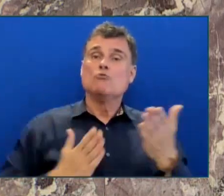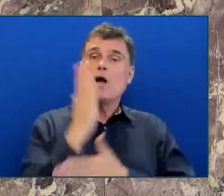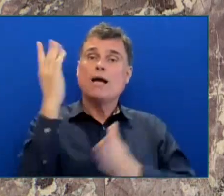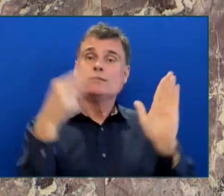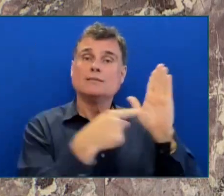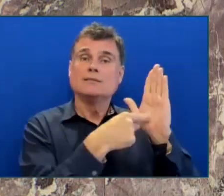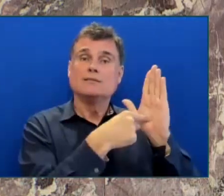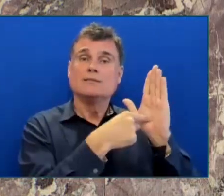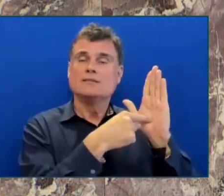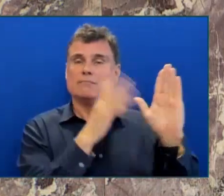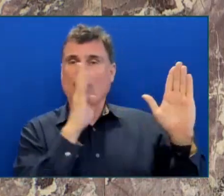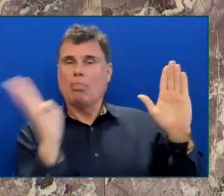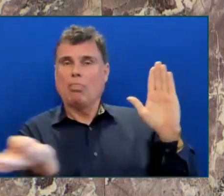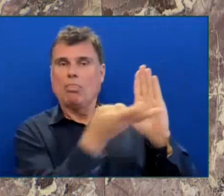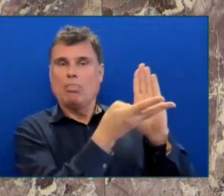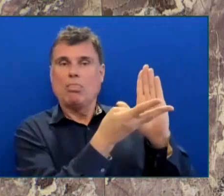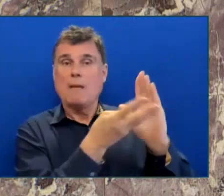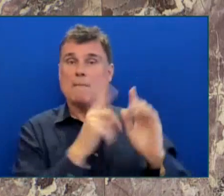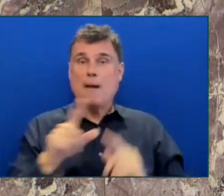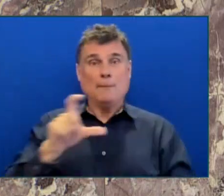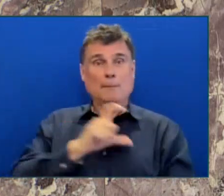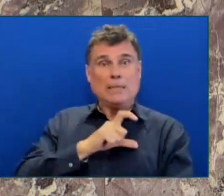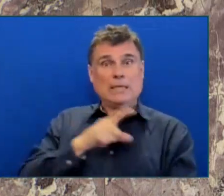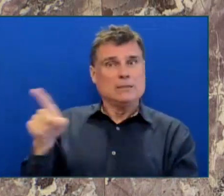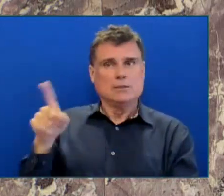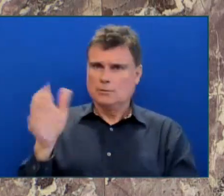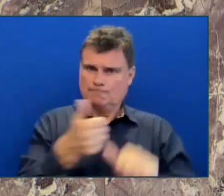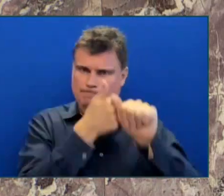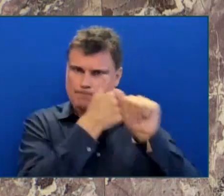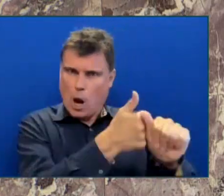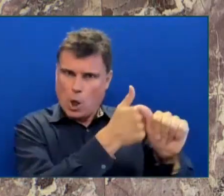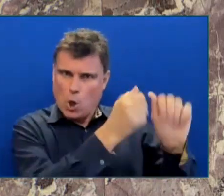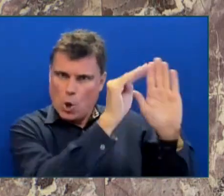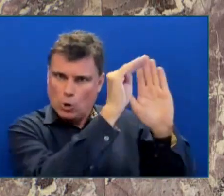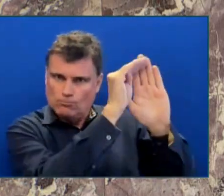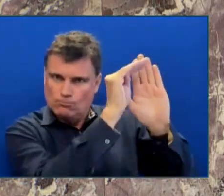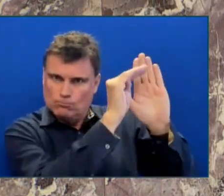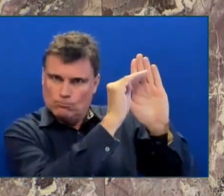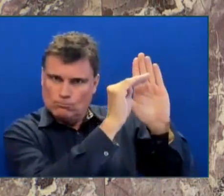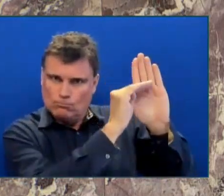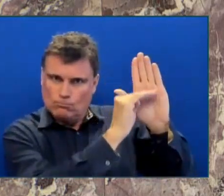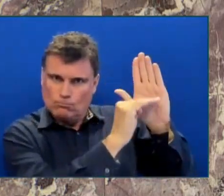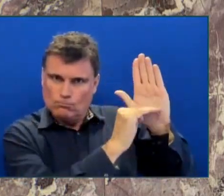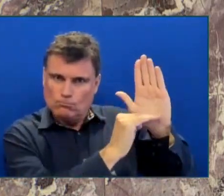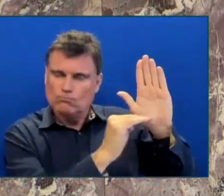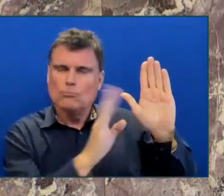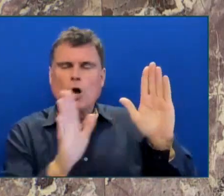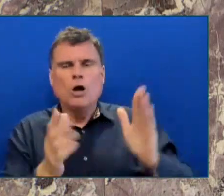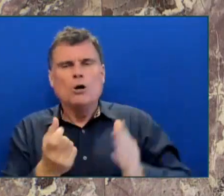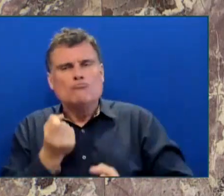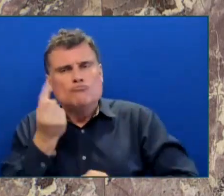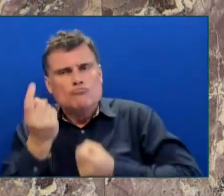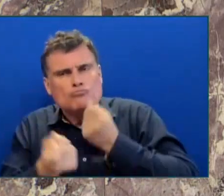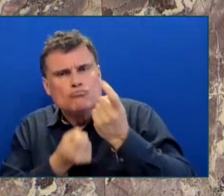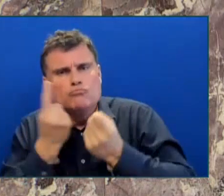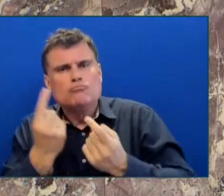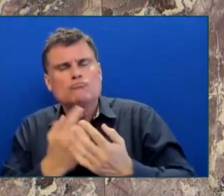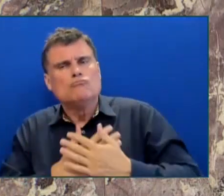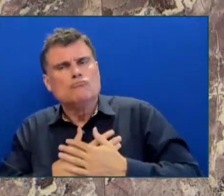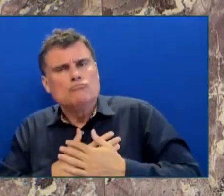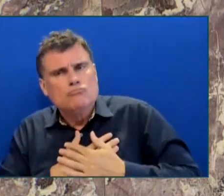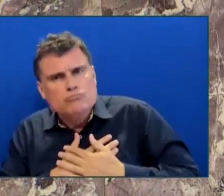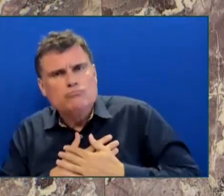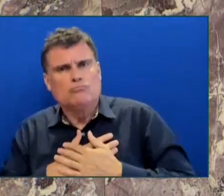professionalism. But they can't do this by themselves. They need the support of our justice system in keeping violent, prolific offenders in